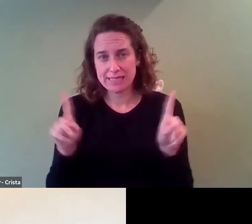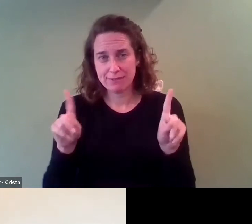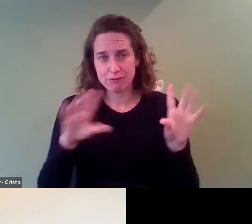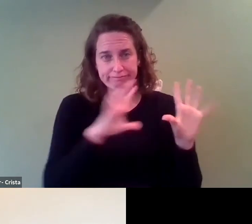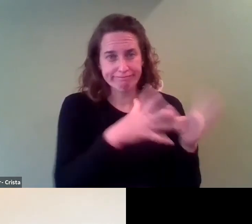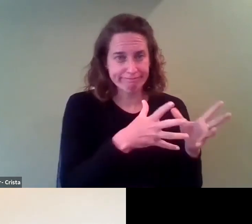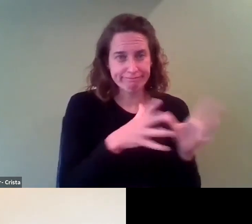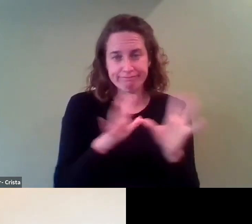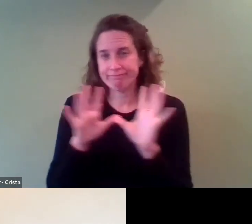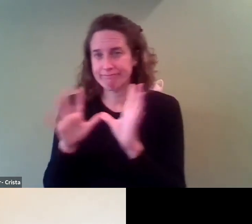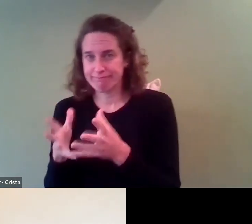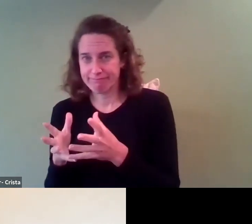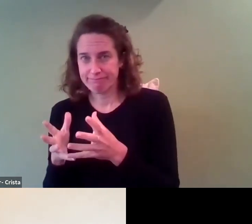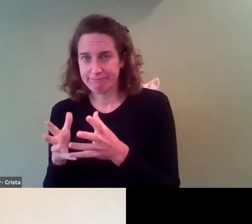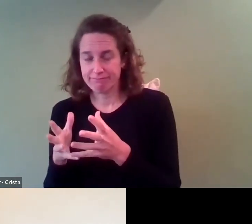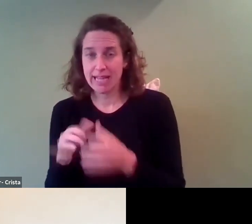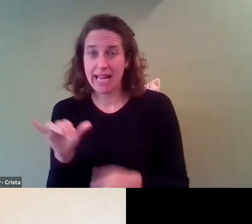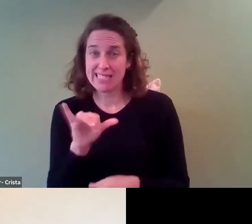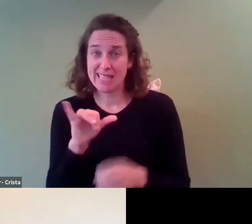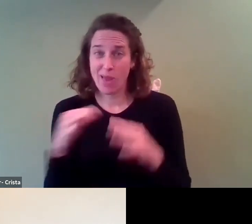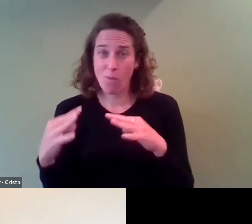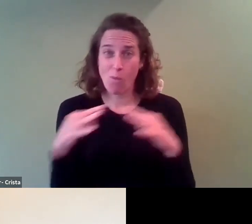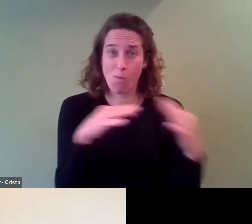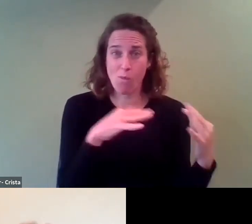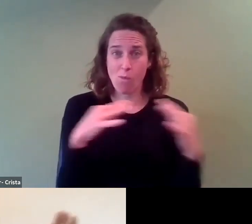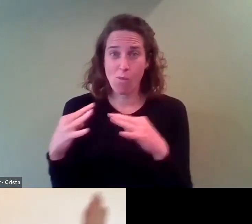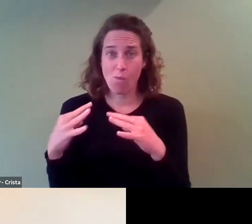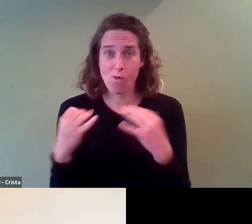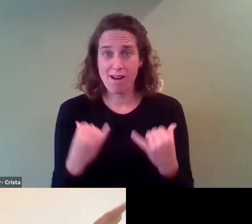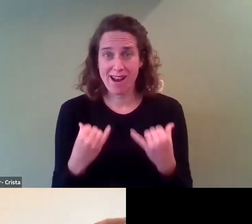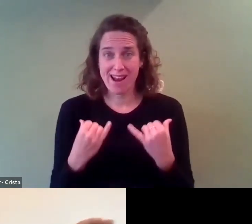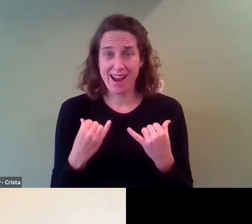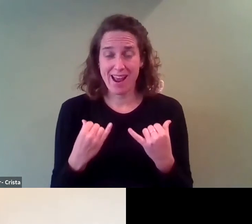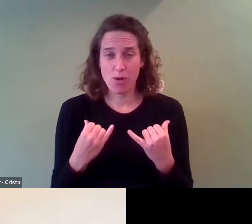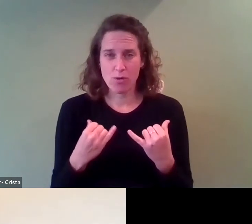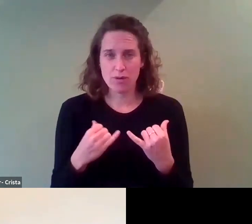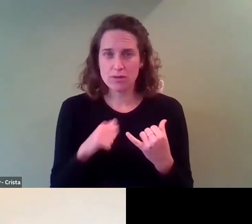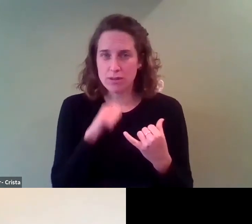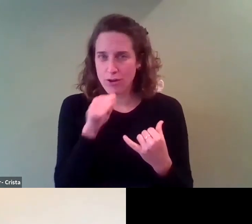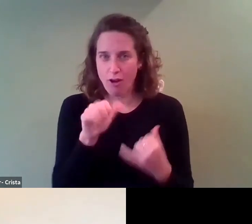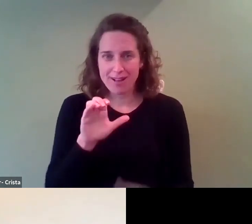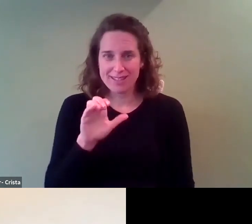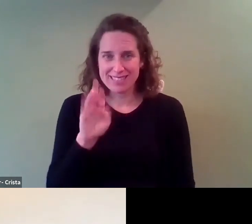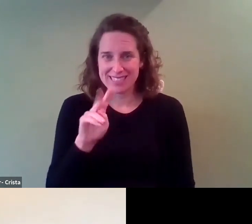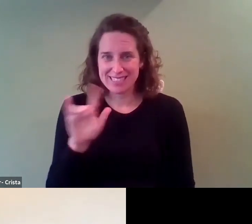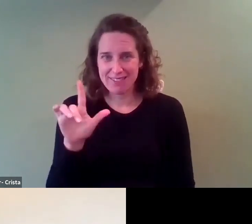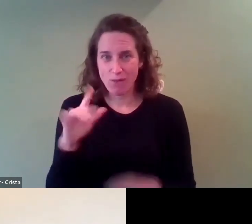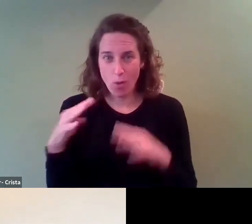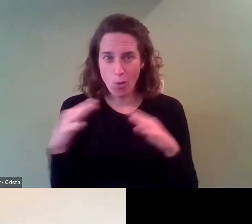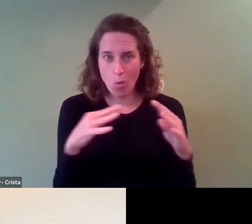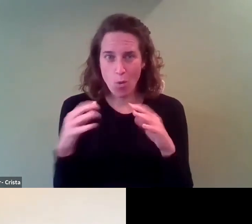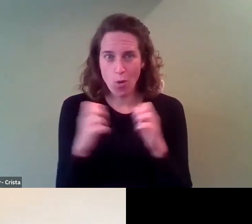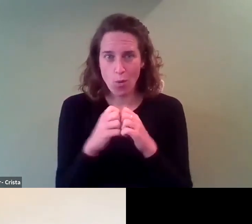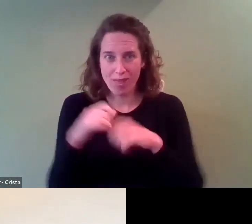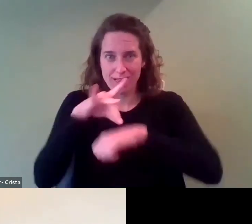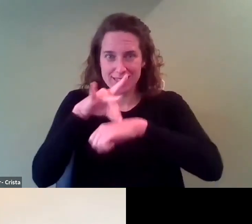and almost a civil war, if you will, but not a civil war between two geographic areas, but a civil war that's completely woven into